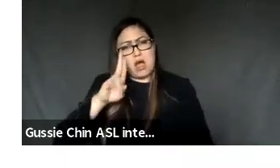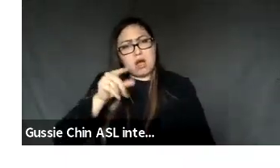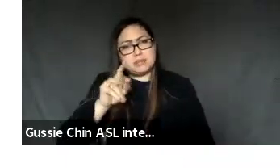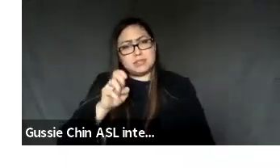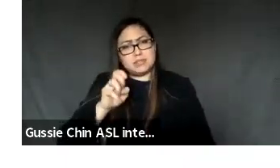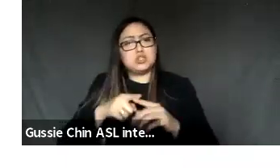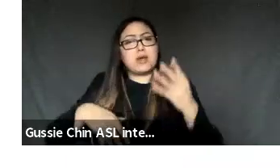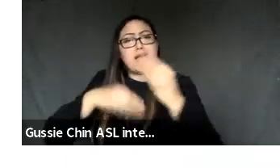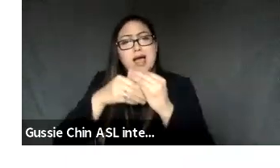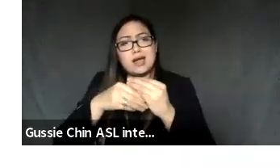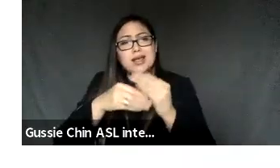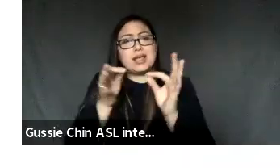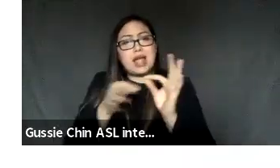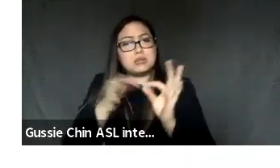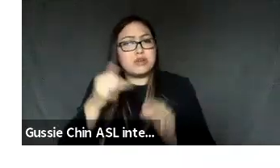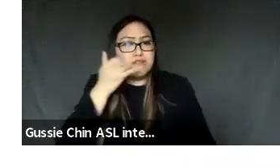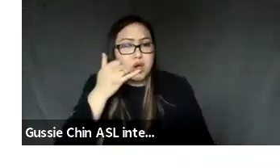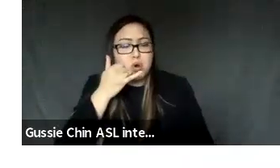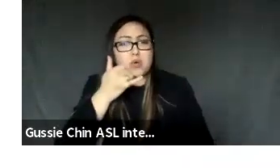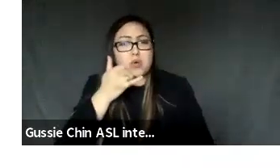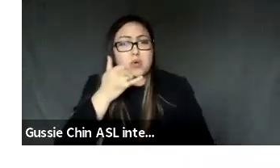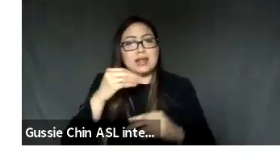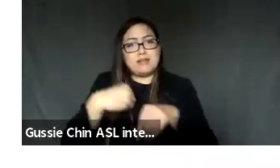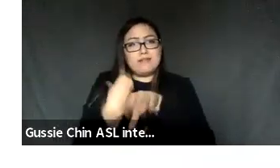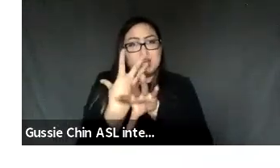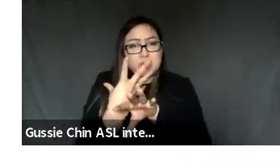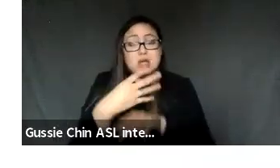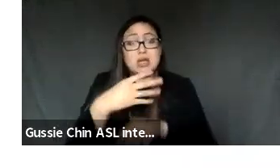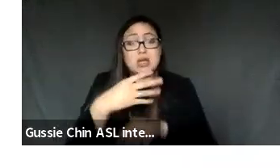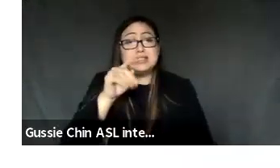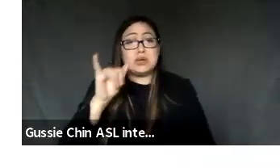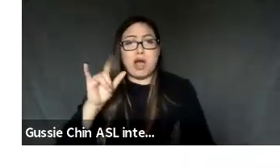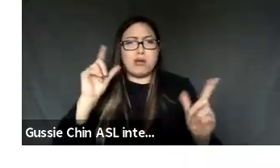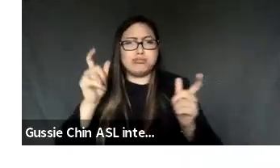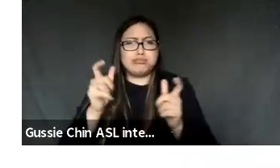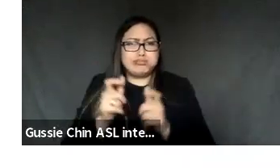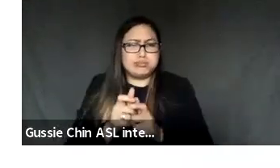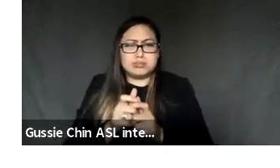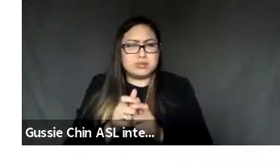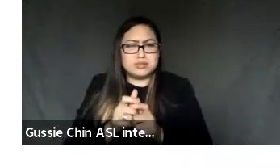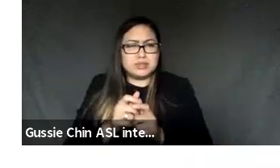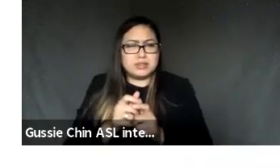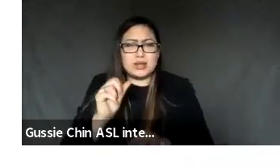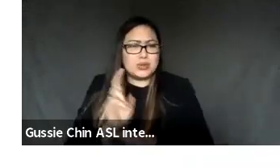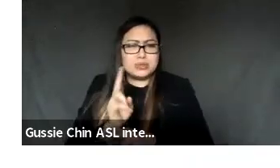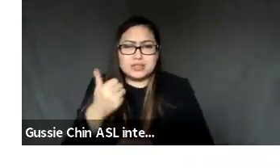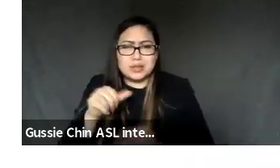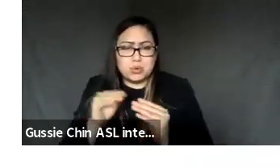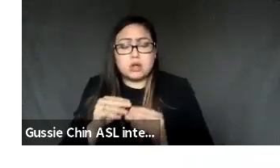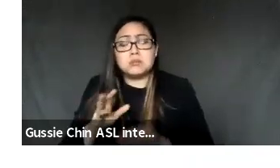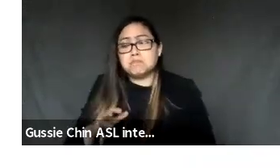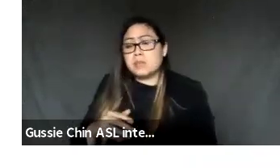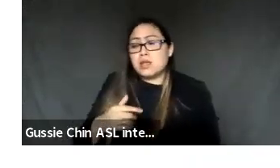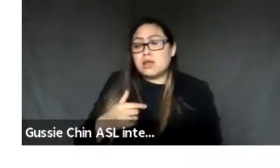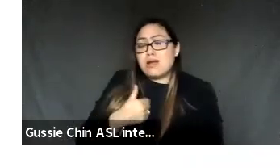phones in addition to TTYs? TTY use has dramatically decreased. I understand that technology